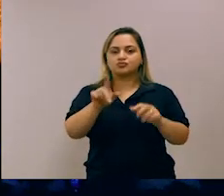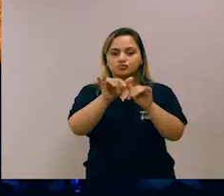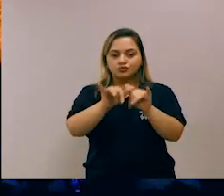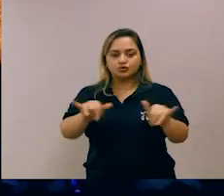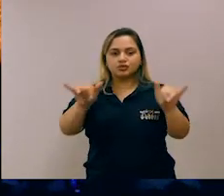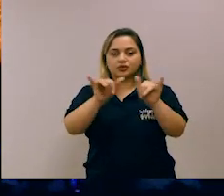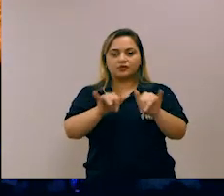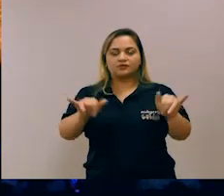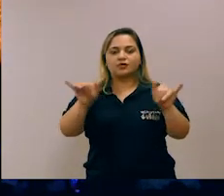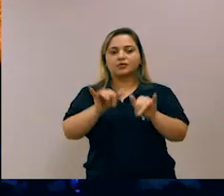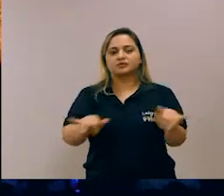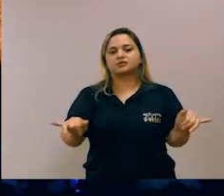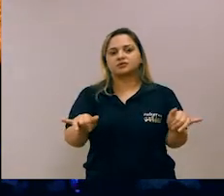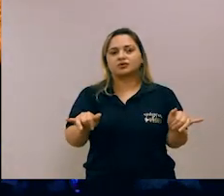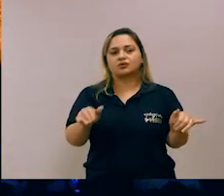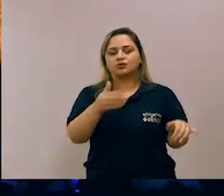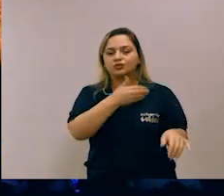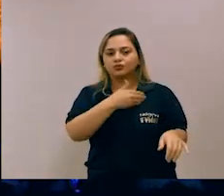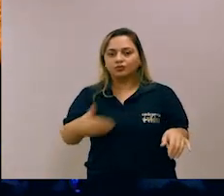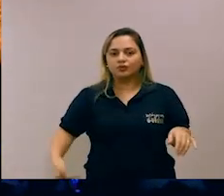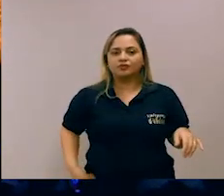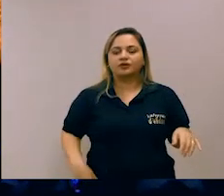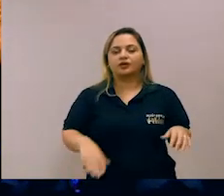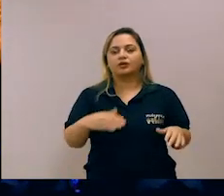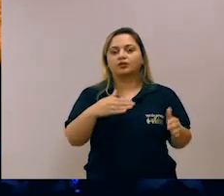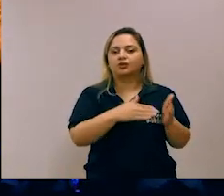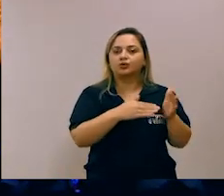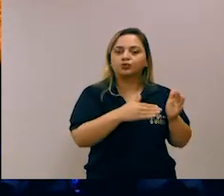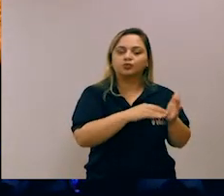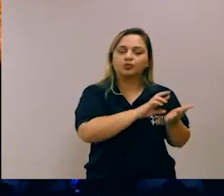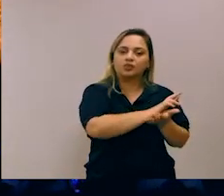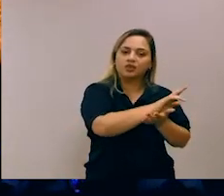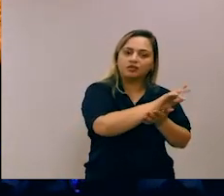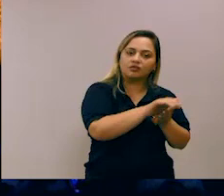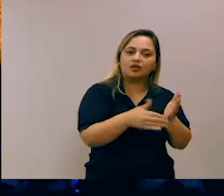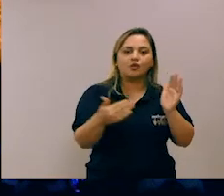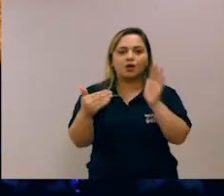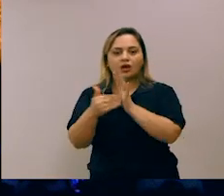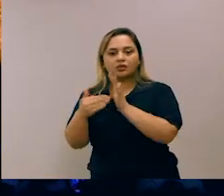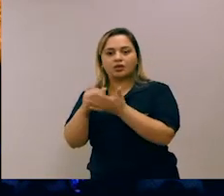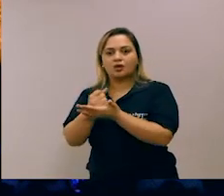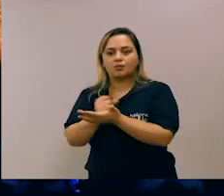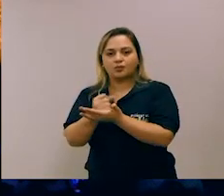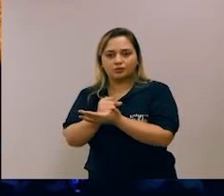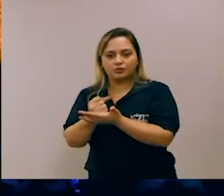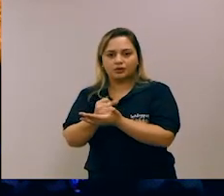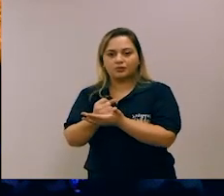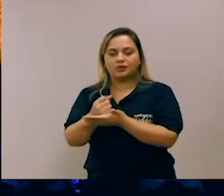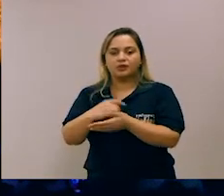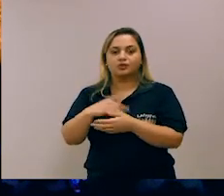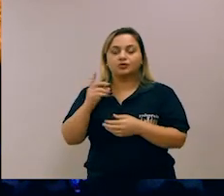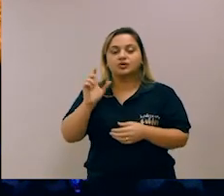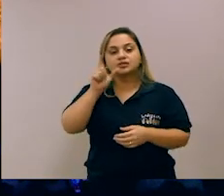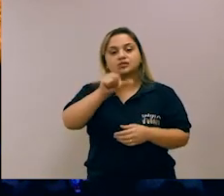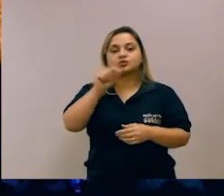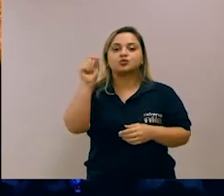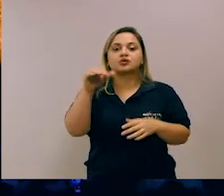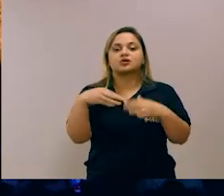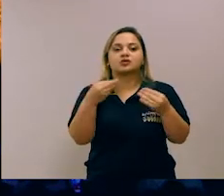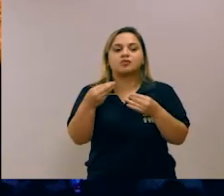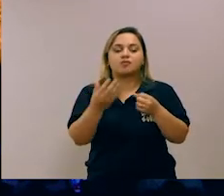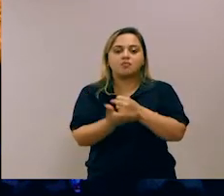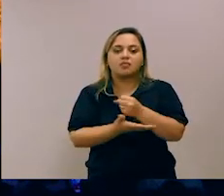the use of information in the management of public policies. Since the